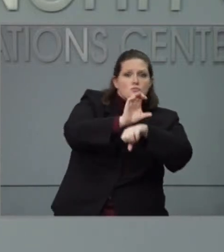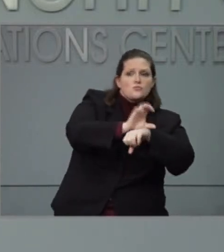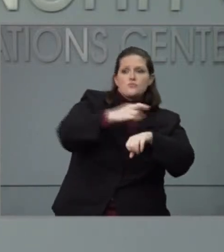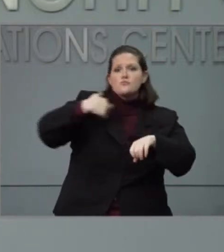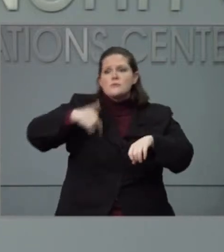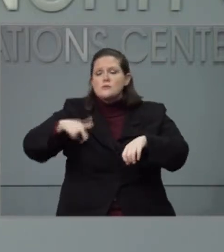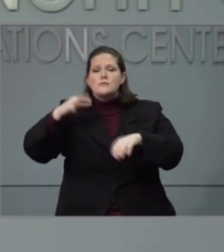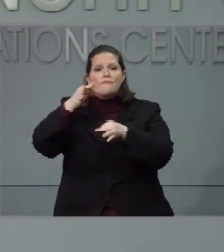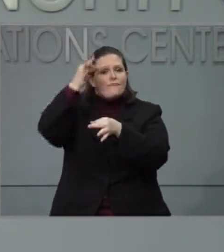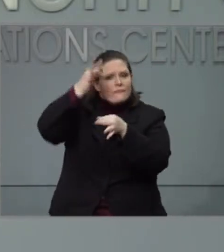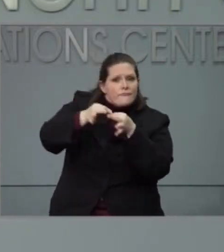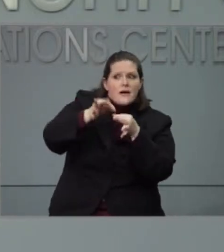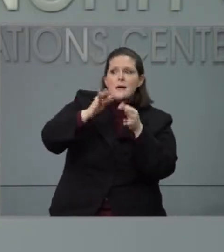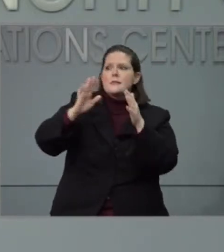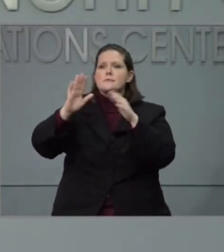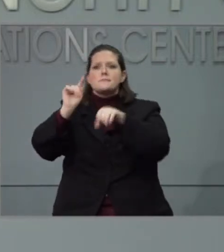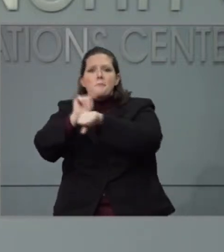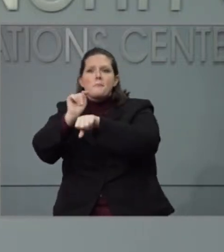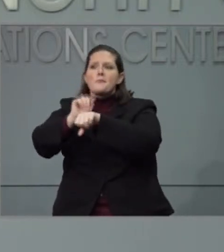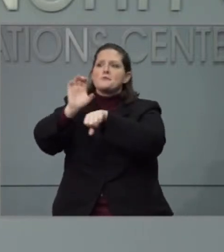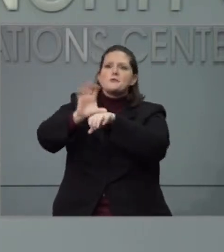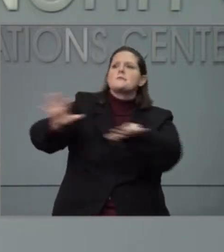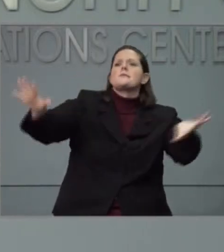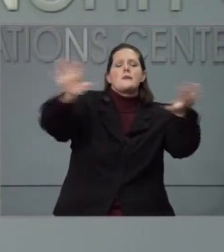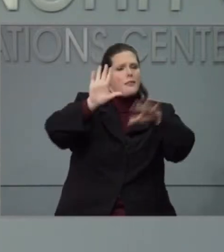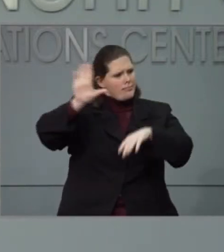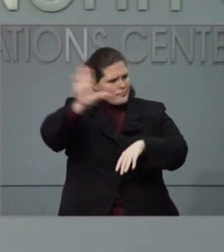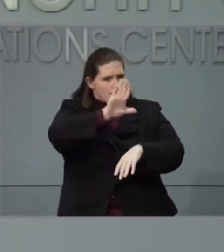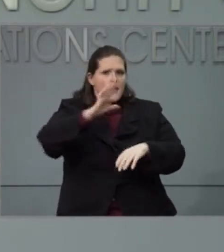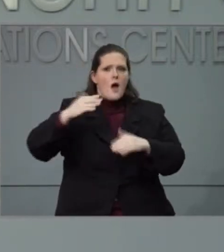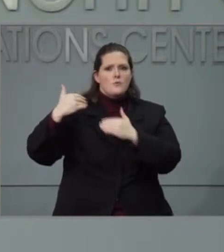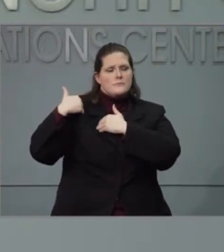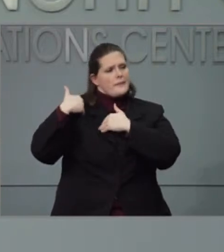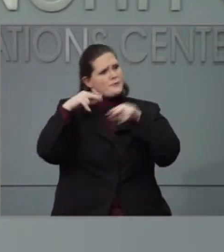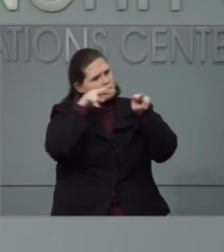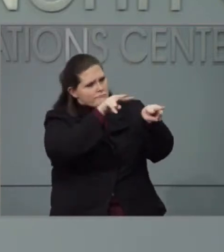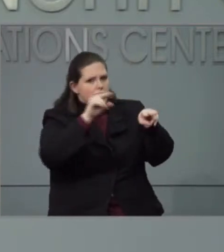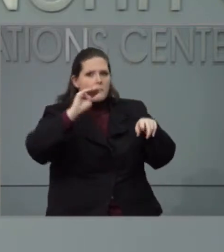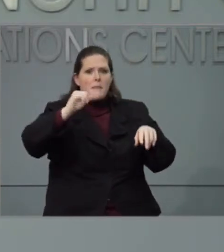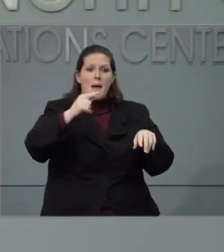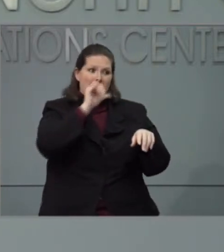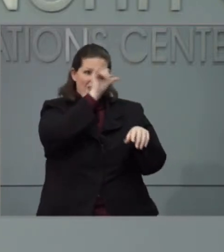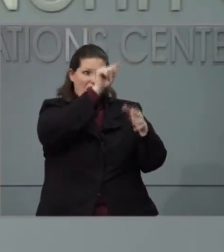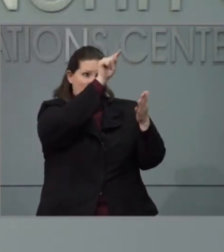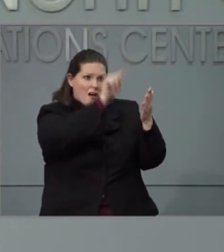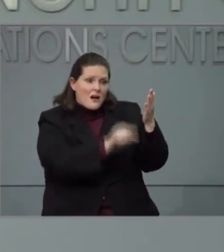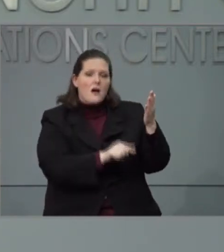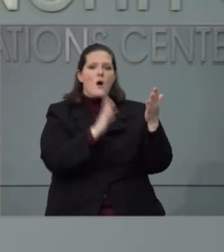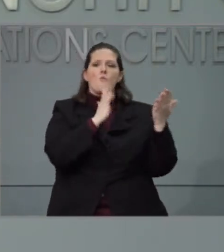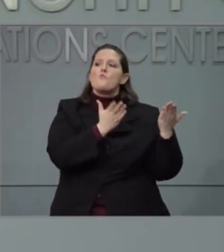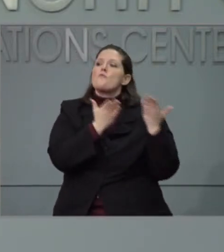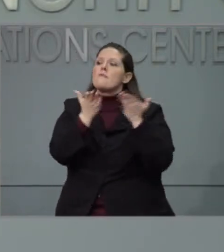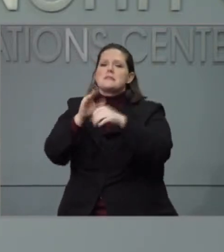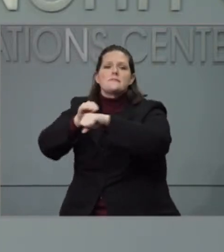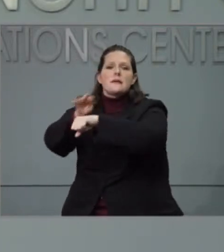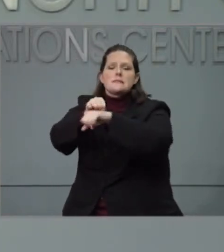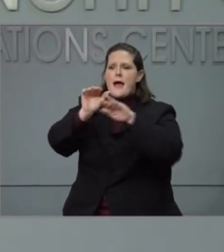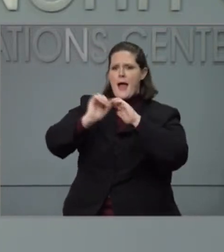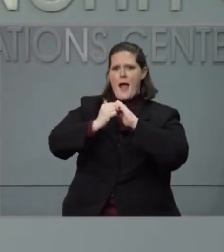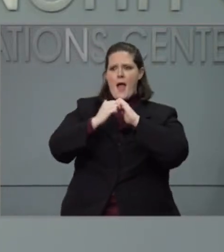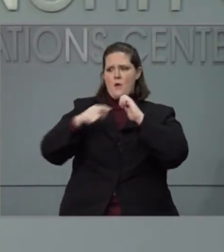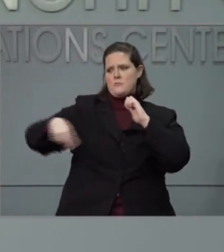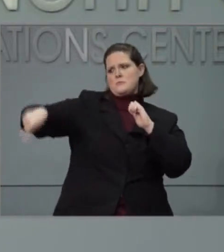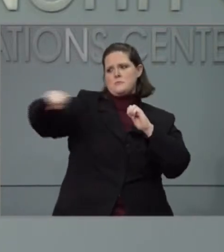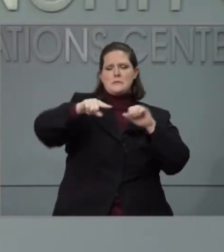leaders and every person. There are recommendations for all of those groups in this